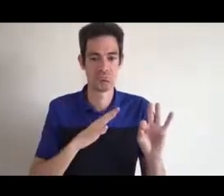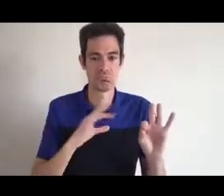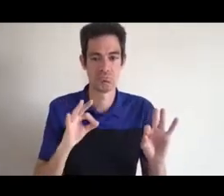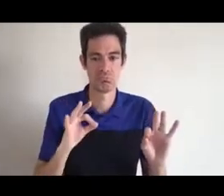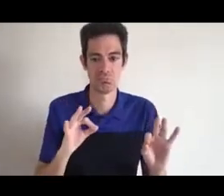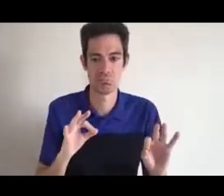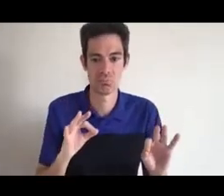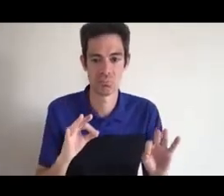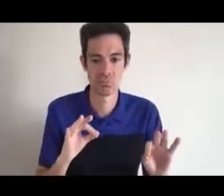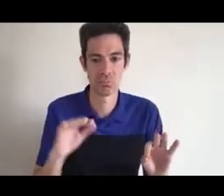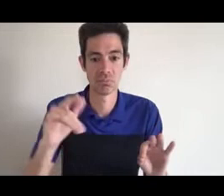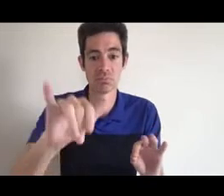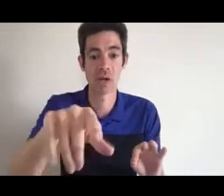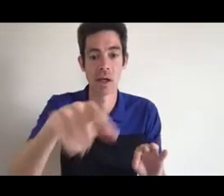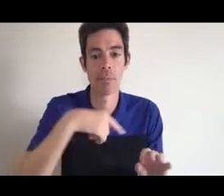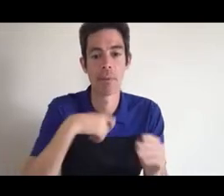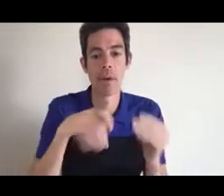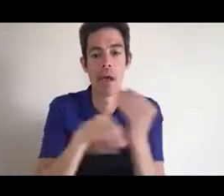Okay.